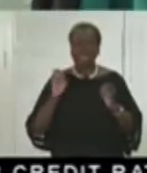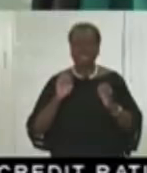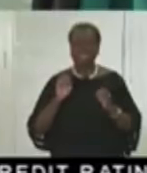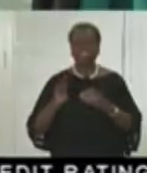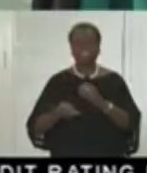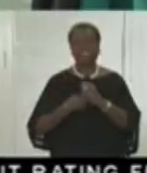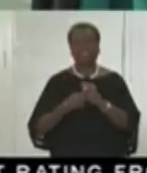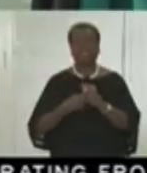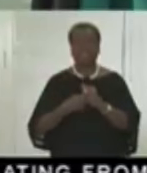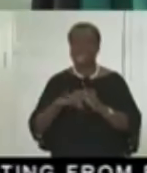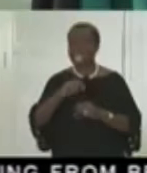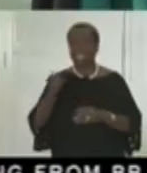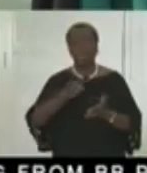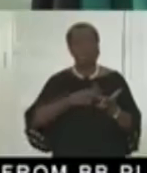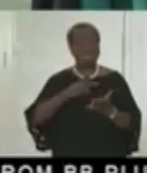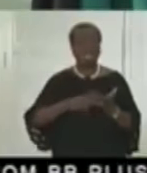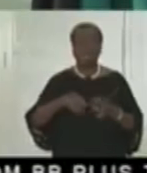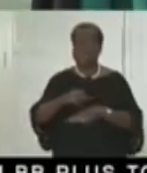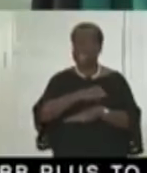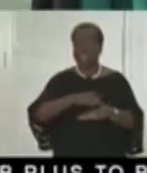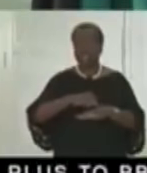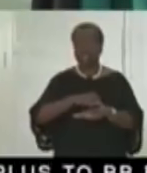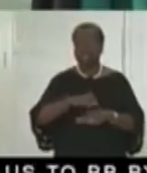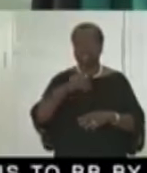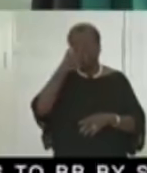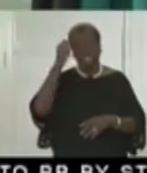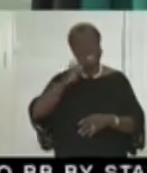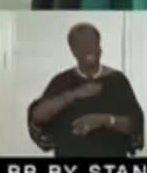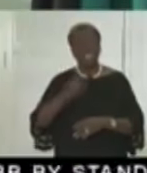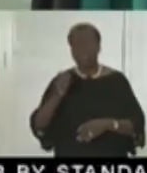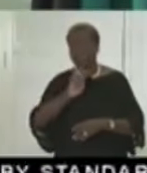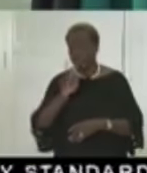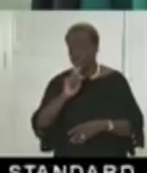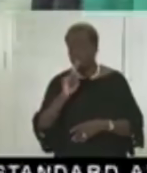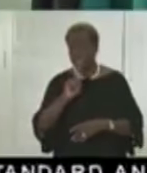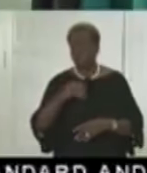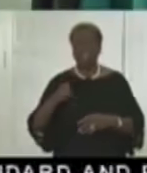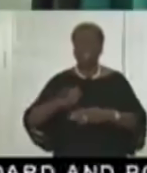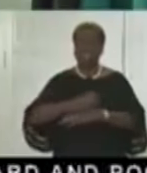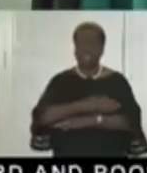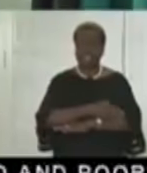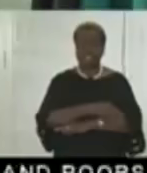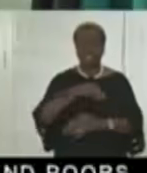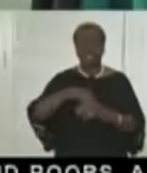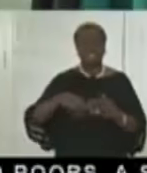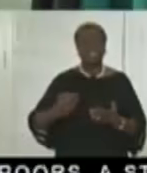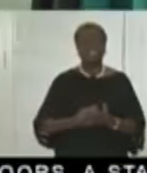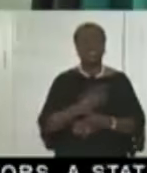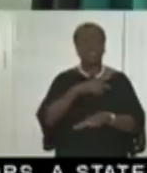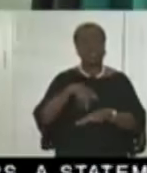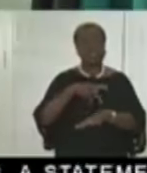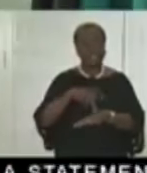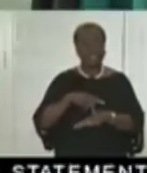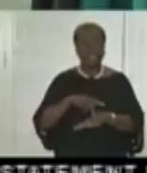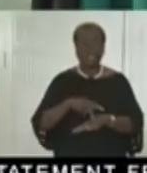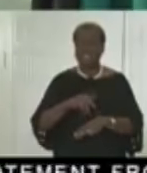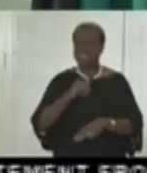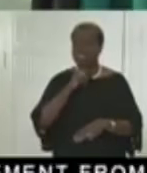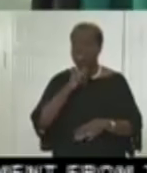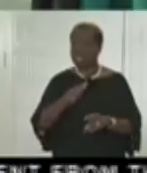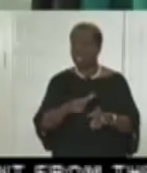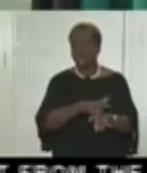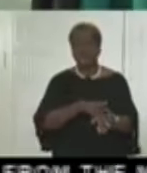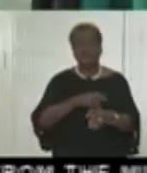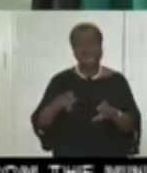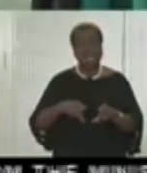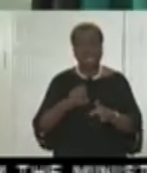safe within any part of the island because anywhere could be affected. So we know that in New Providence, it is not a far distance to get from east to